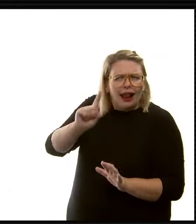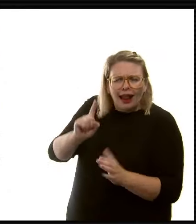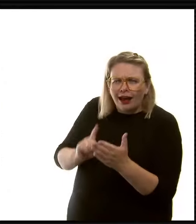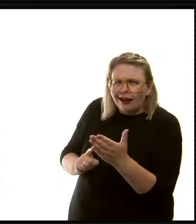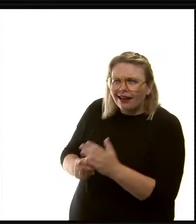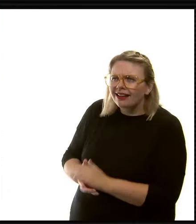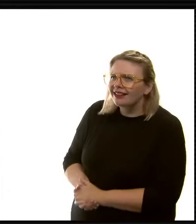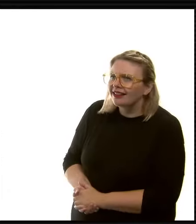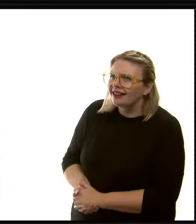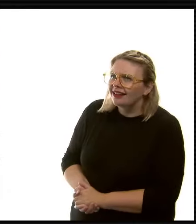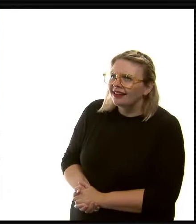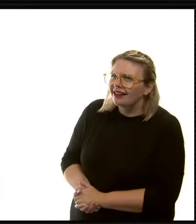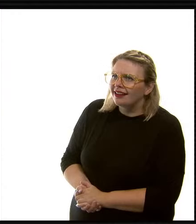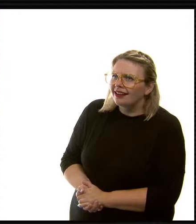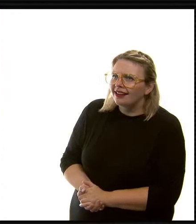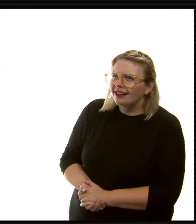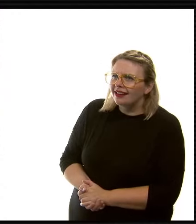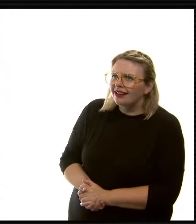build.